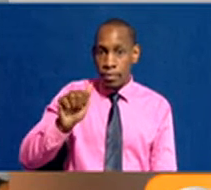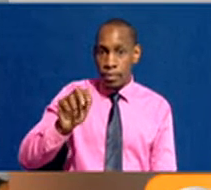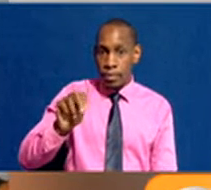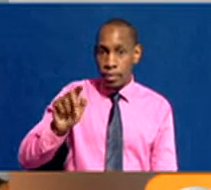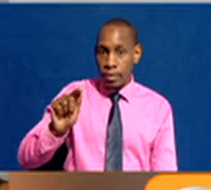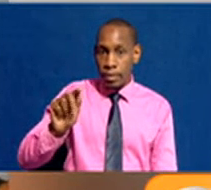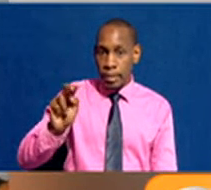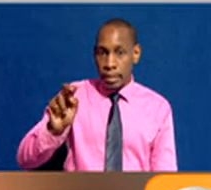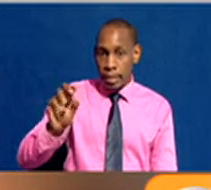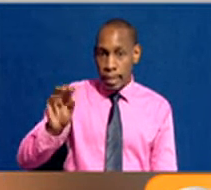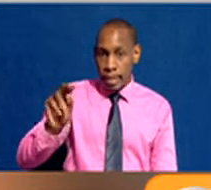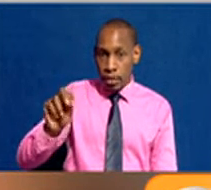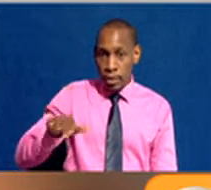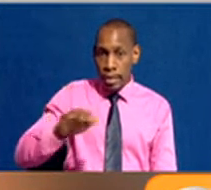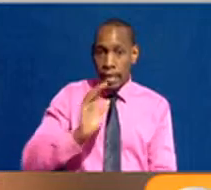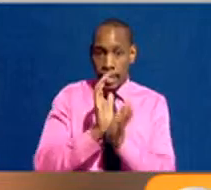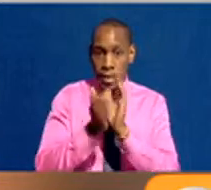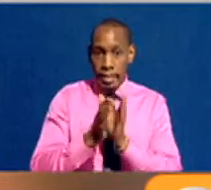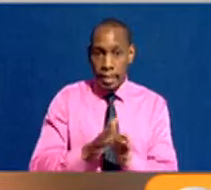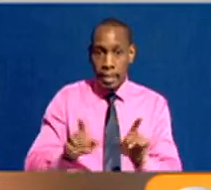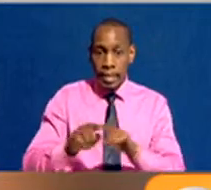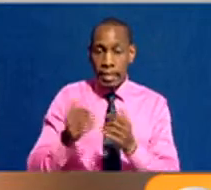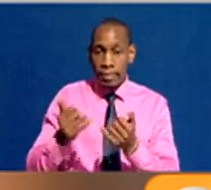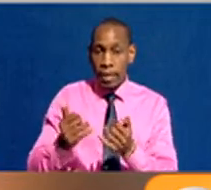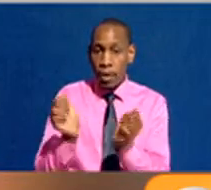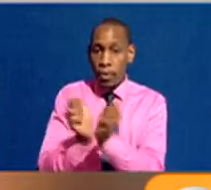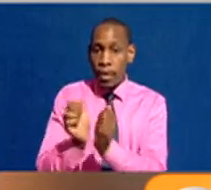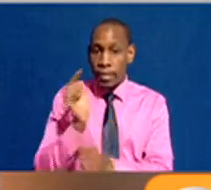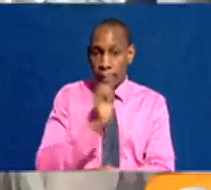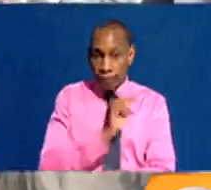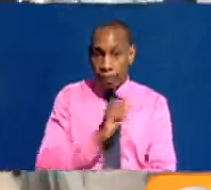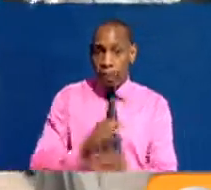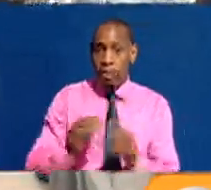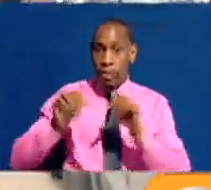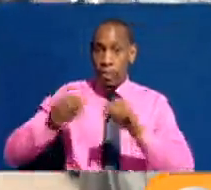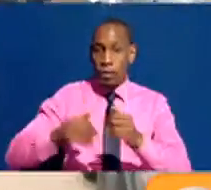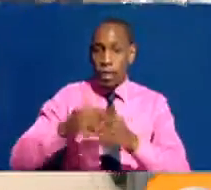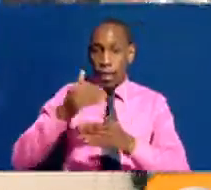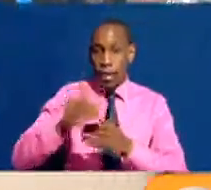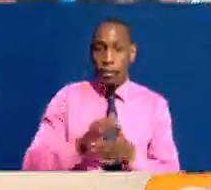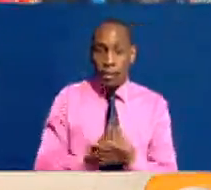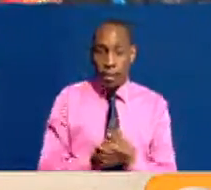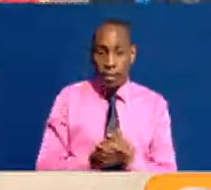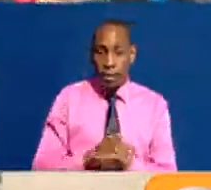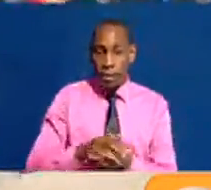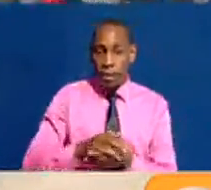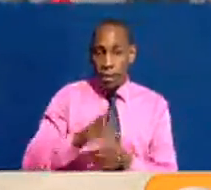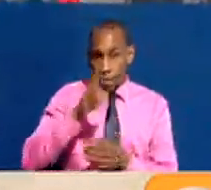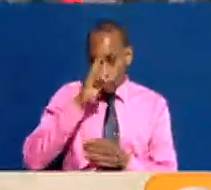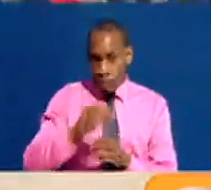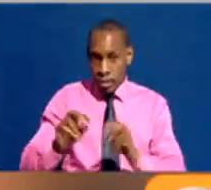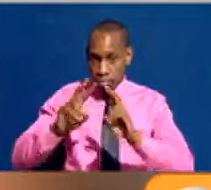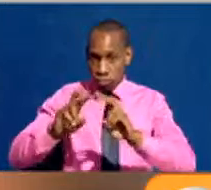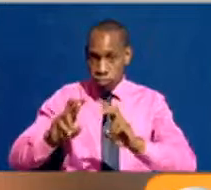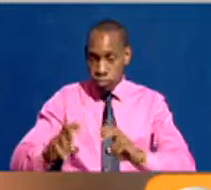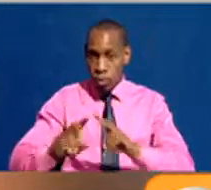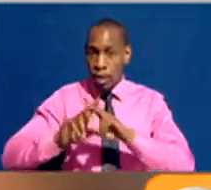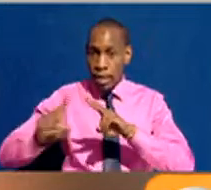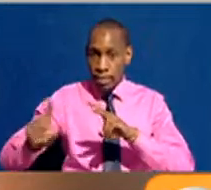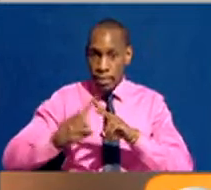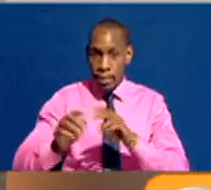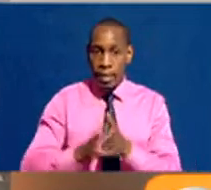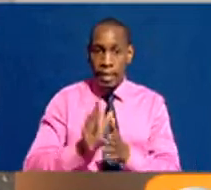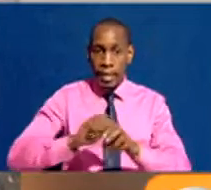within Kasarani. Their proverbial 40 days coming to an end after dodging a police dragnet for months.